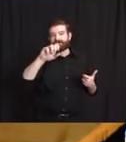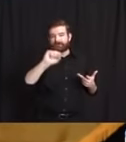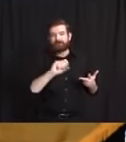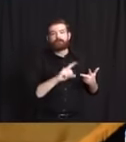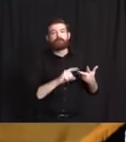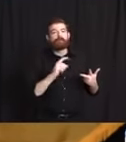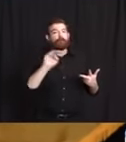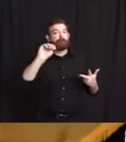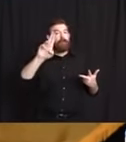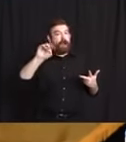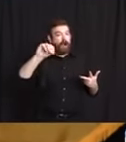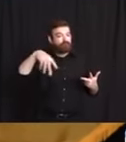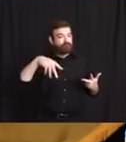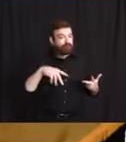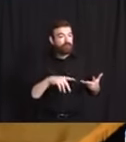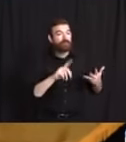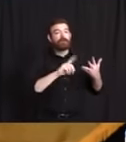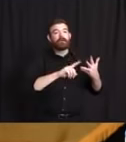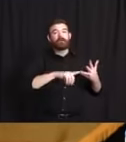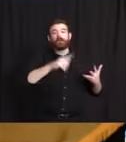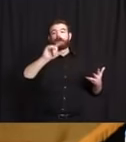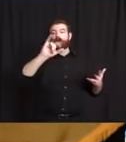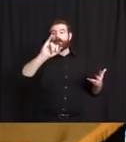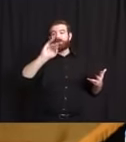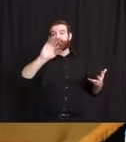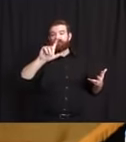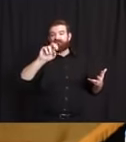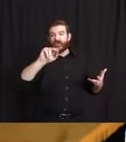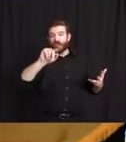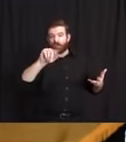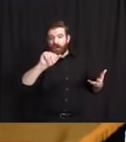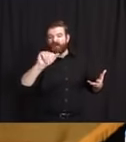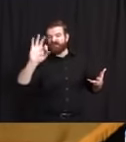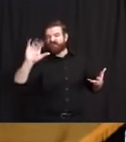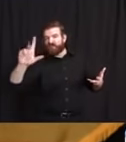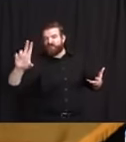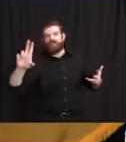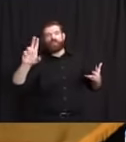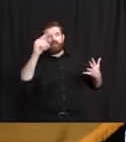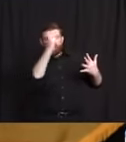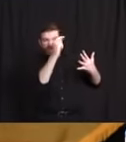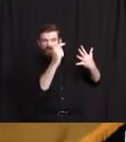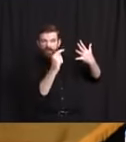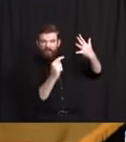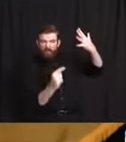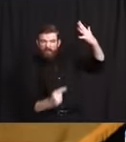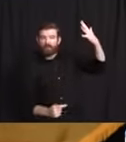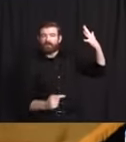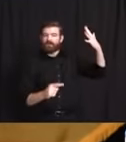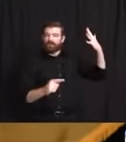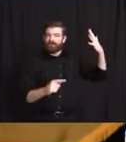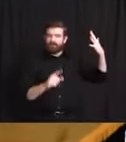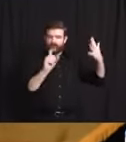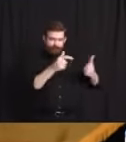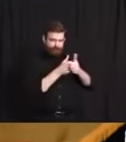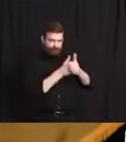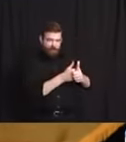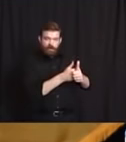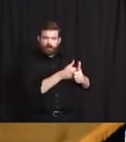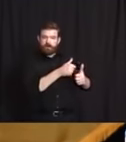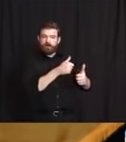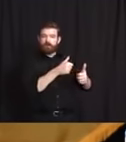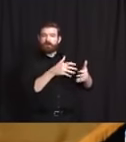providers to follow the CDC, American Academy of Pediatricians, and the American Academy of Family Physician guidelines